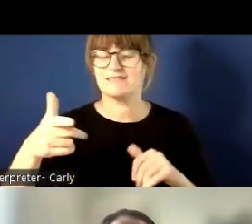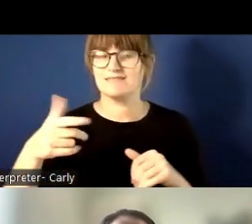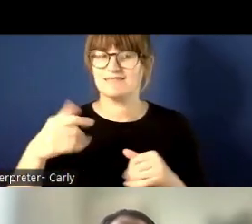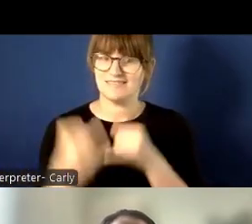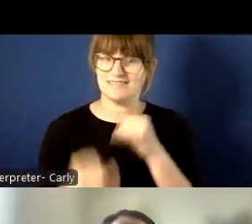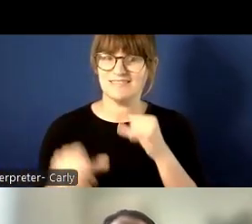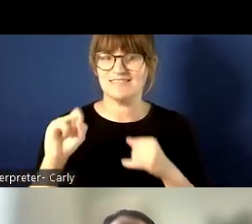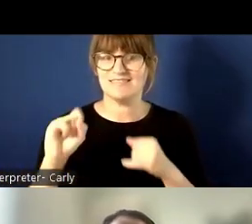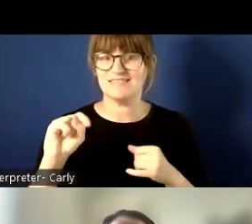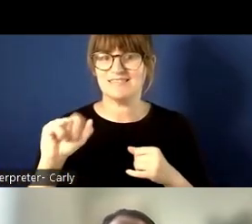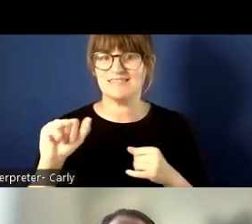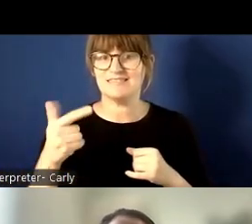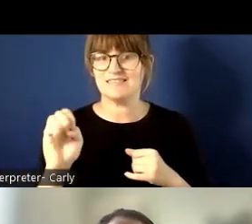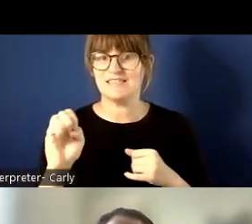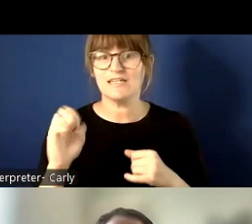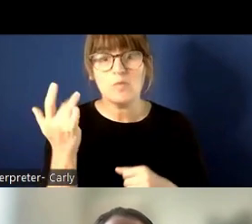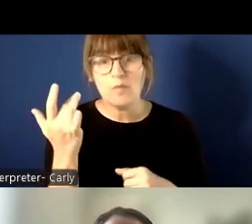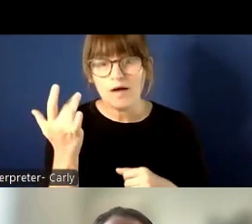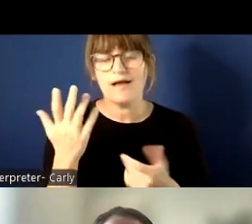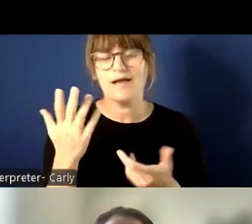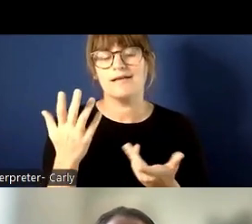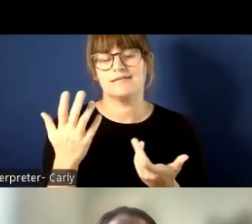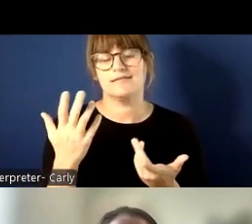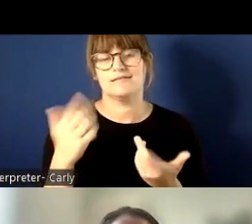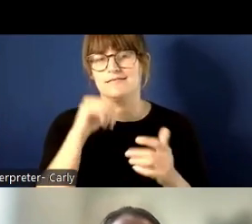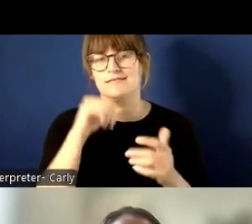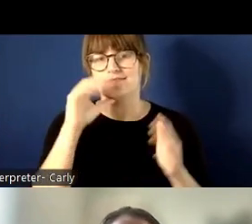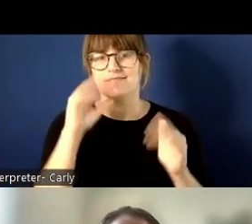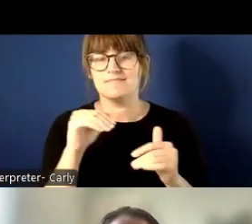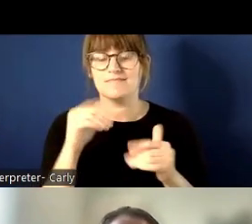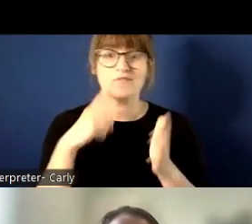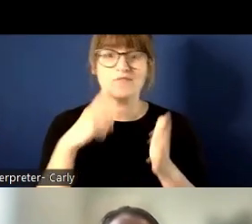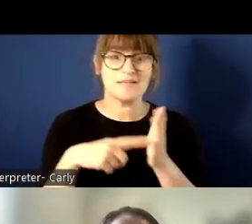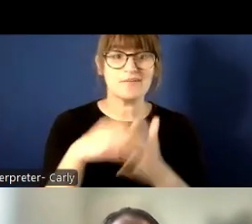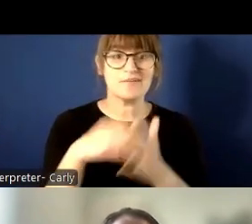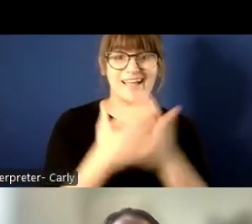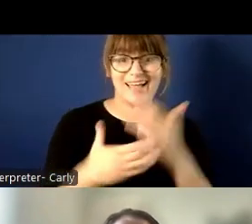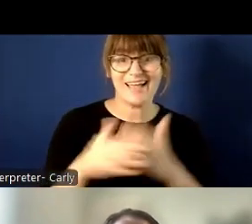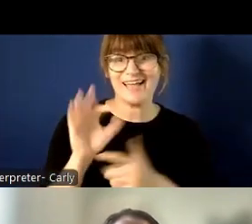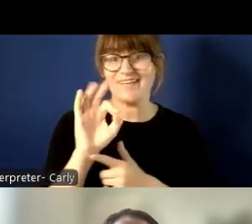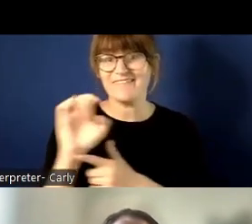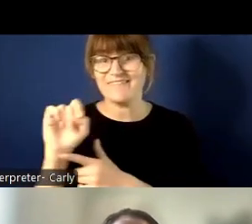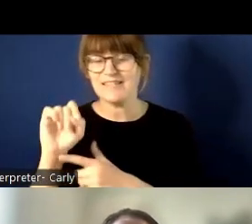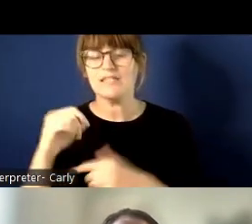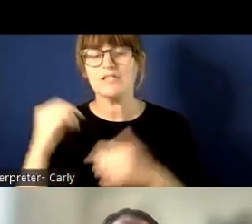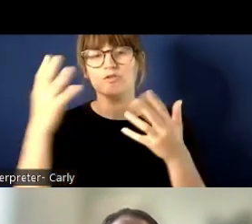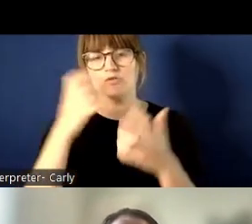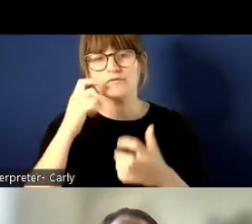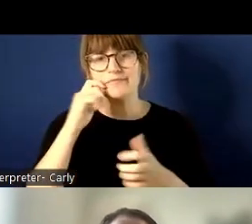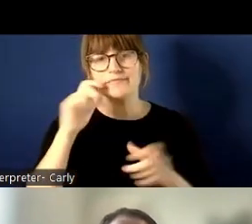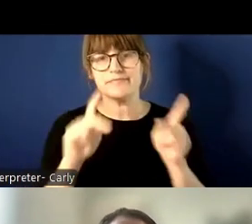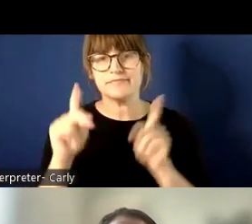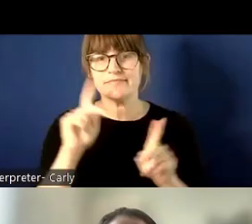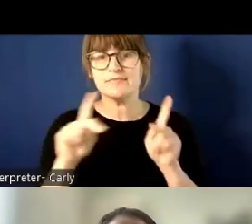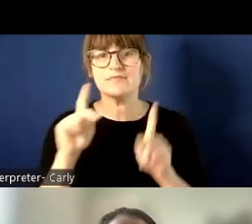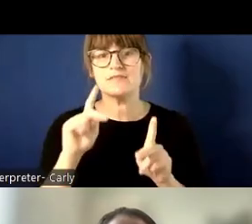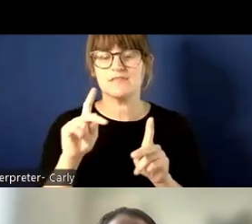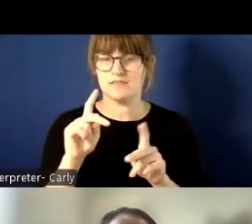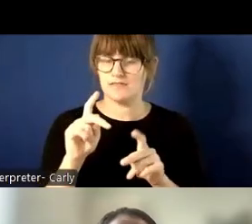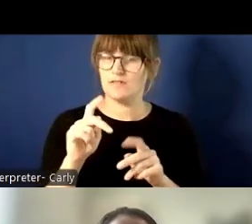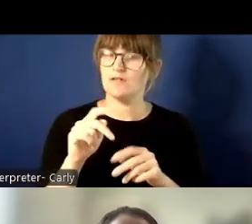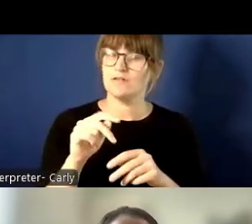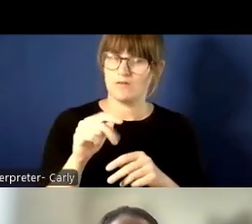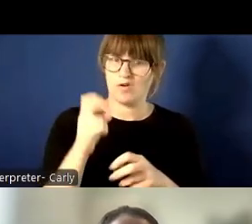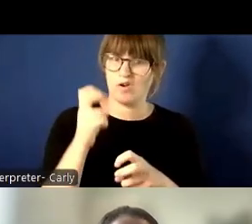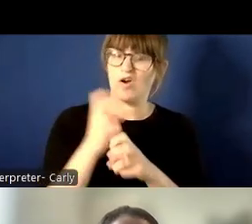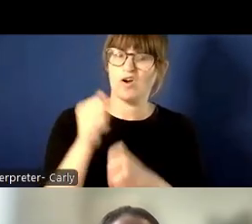involve some less commonly expected areas such as the hands or feet. And darker skinned individuals do have a poorer prognosis due to